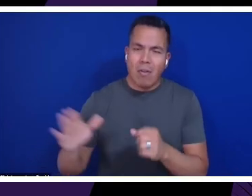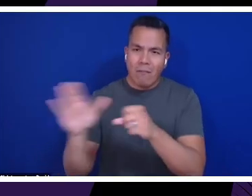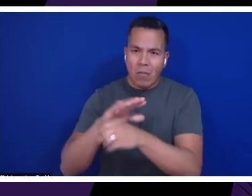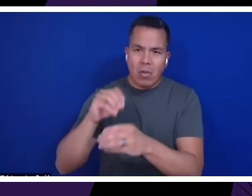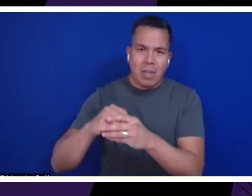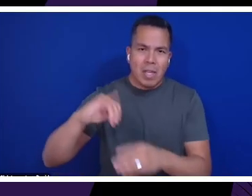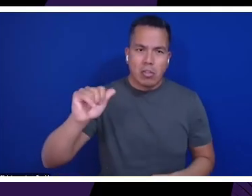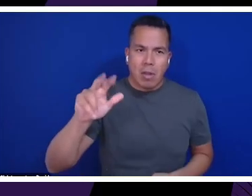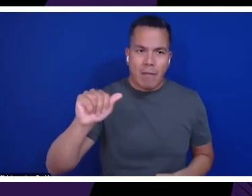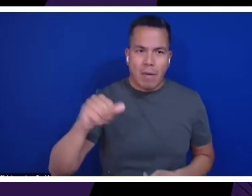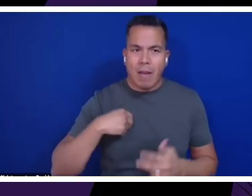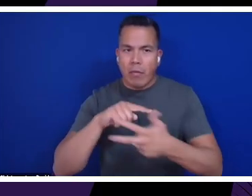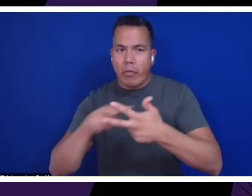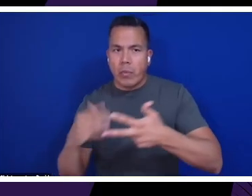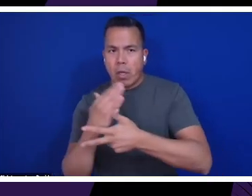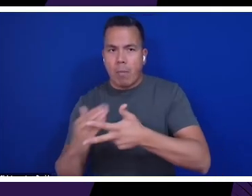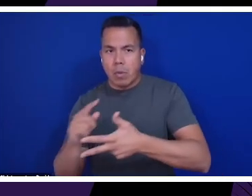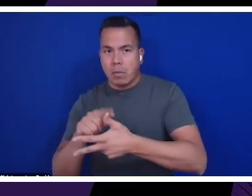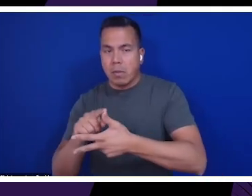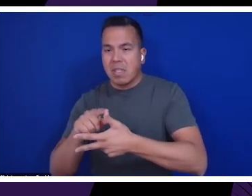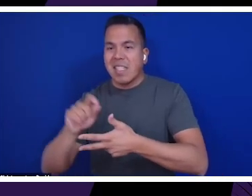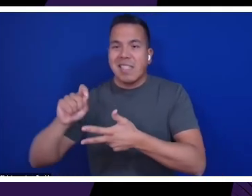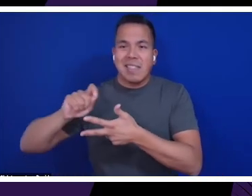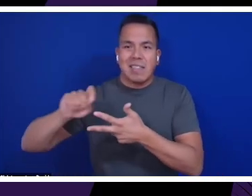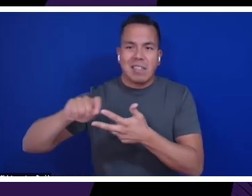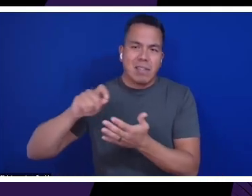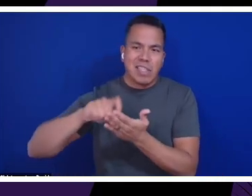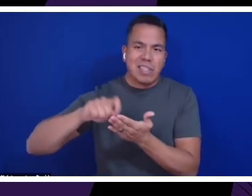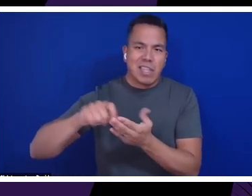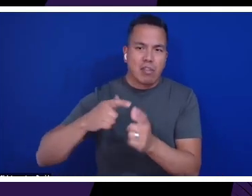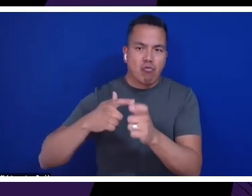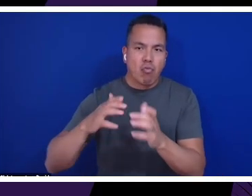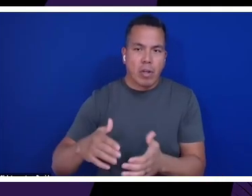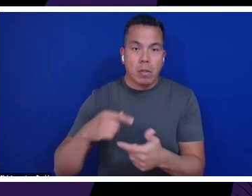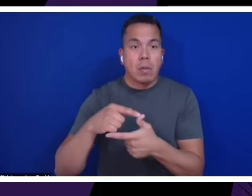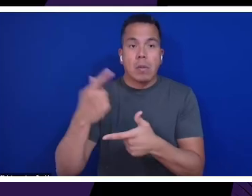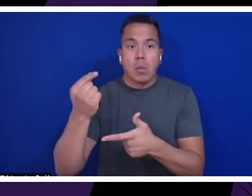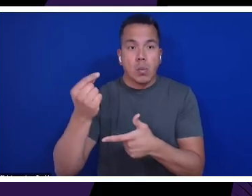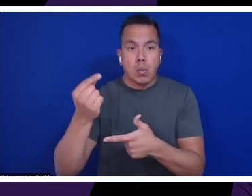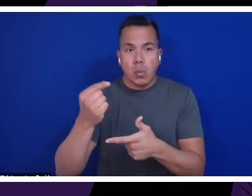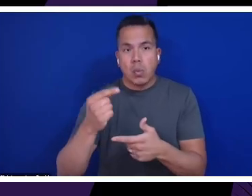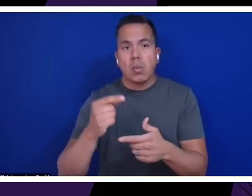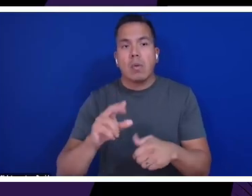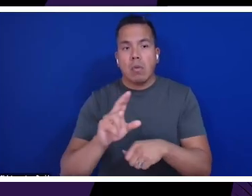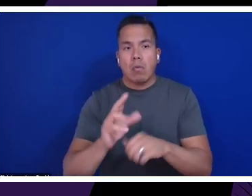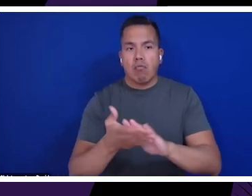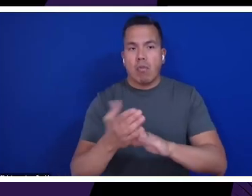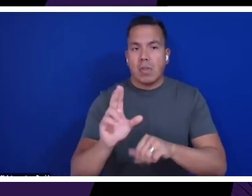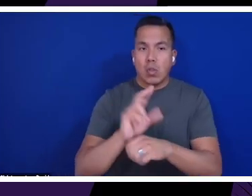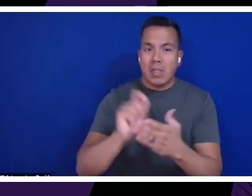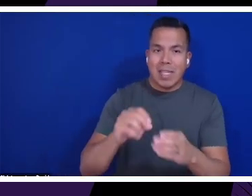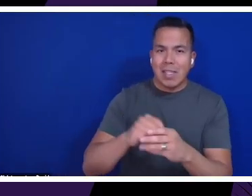components. First was the sketch runner. This component's job is to run up users processing sketch in a controlled and headless